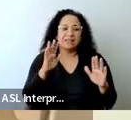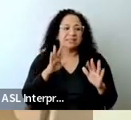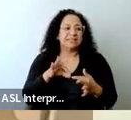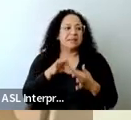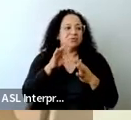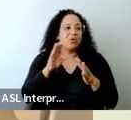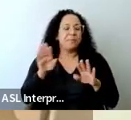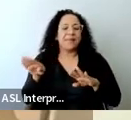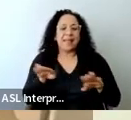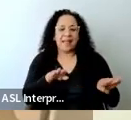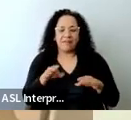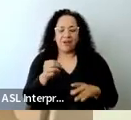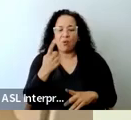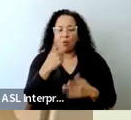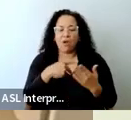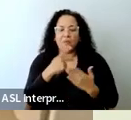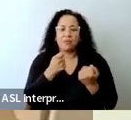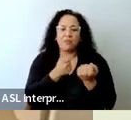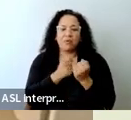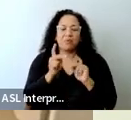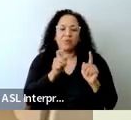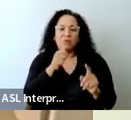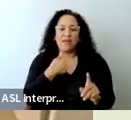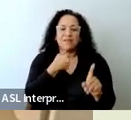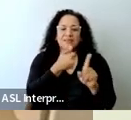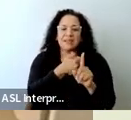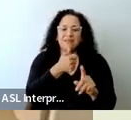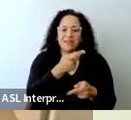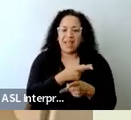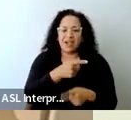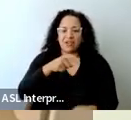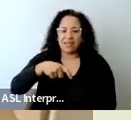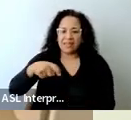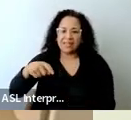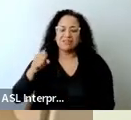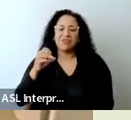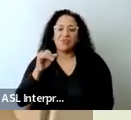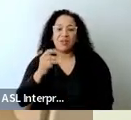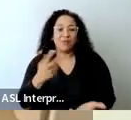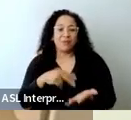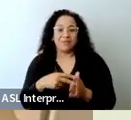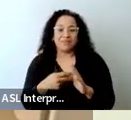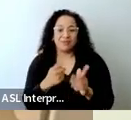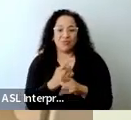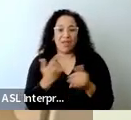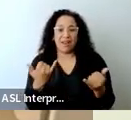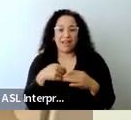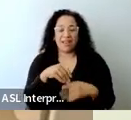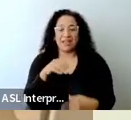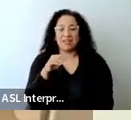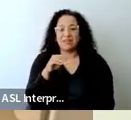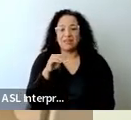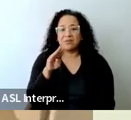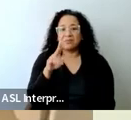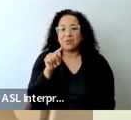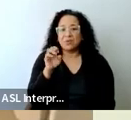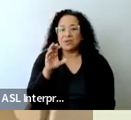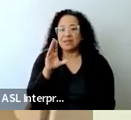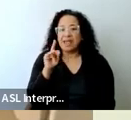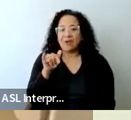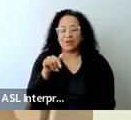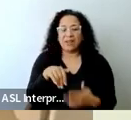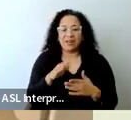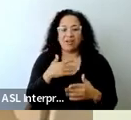1 program that supported people who have self-care needs. So what that means is that right now in Butte County, in our traditional